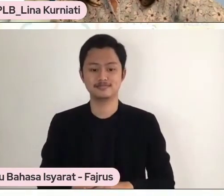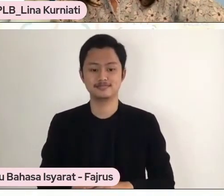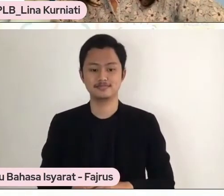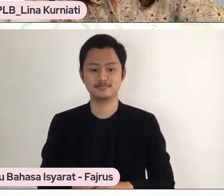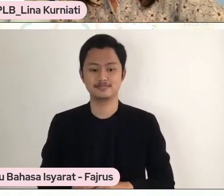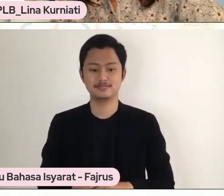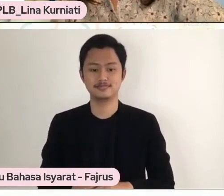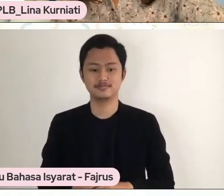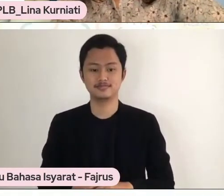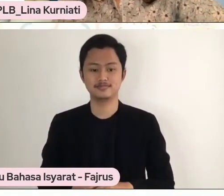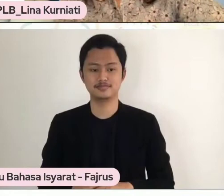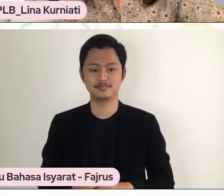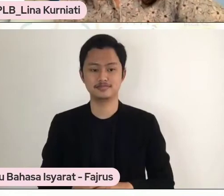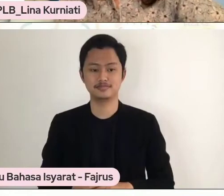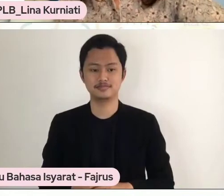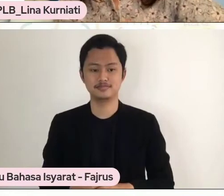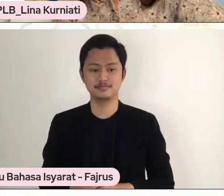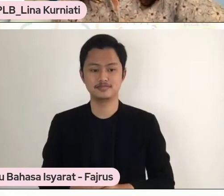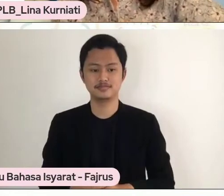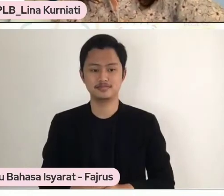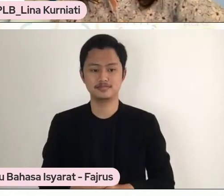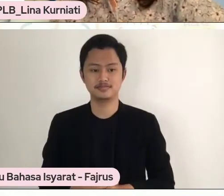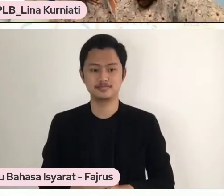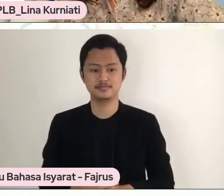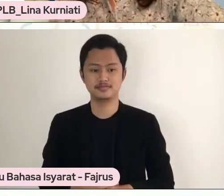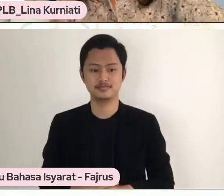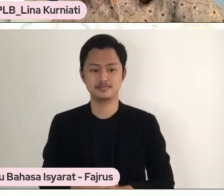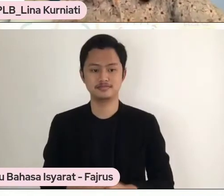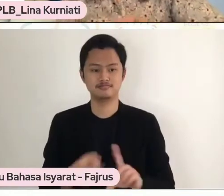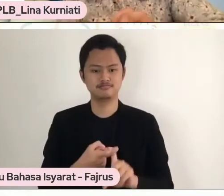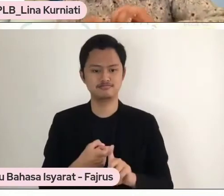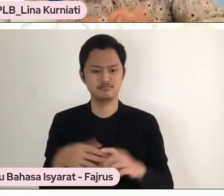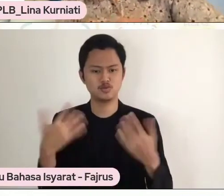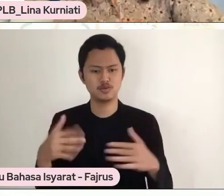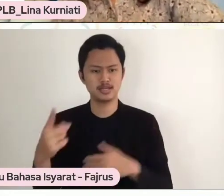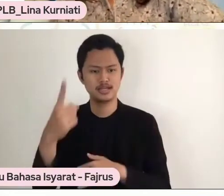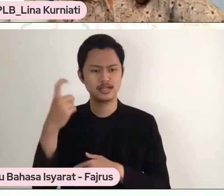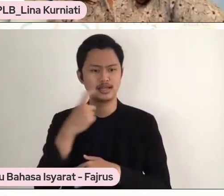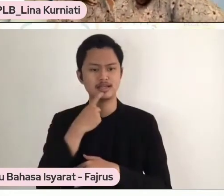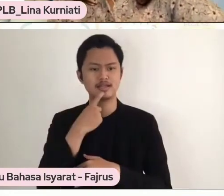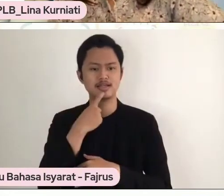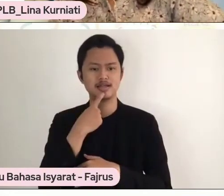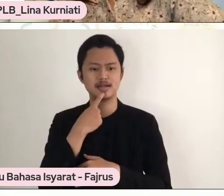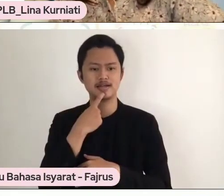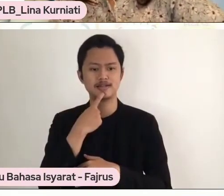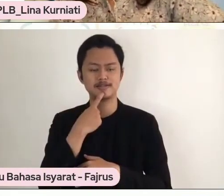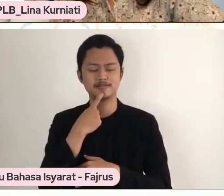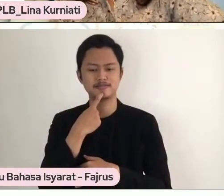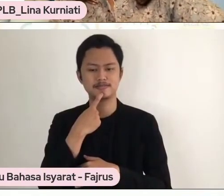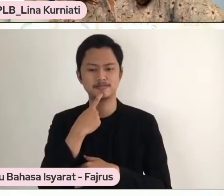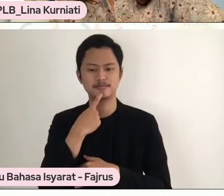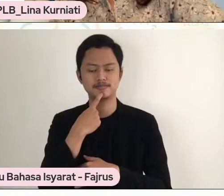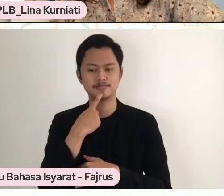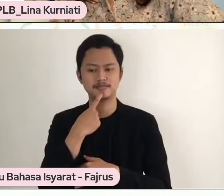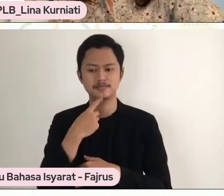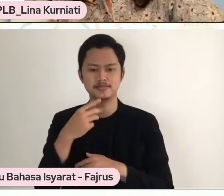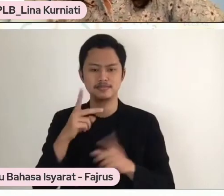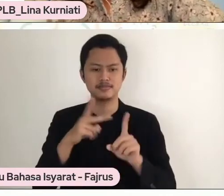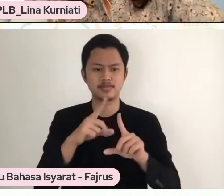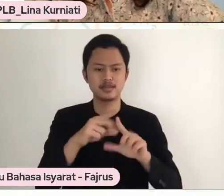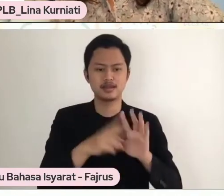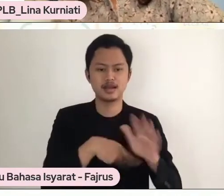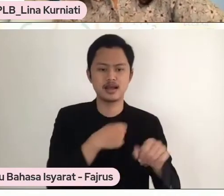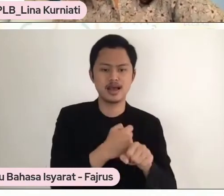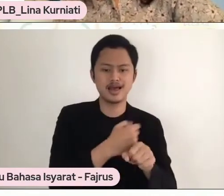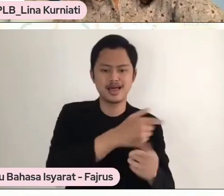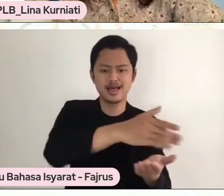Yeah. Yeah. Ya, tadi sahabat luar biasa ada yang bertanya mengenai apakah Miss Hang ini punya data ya